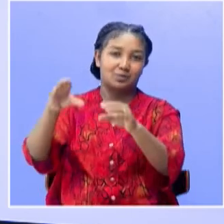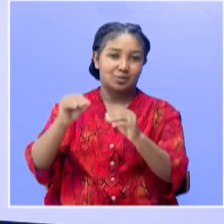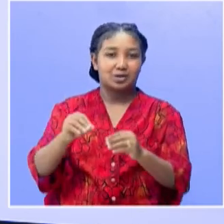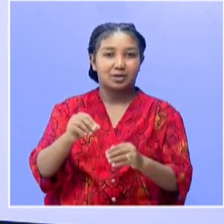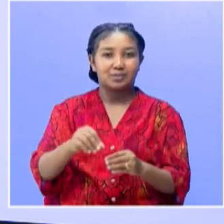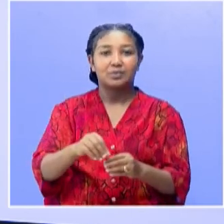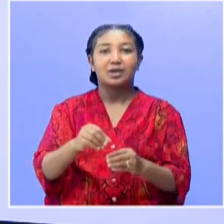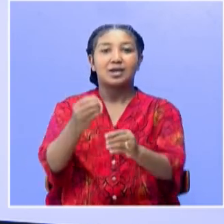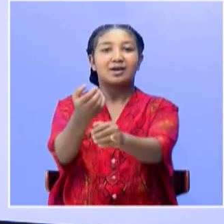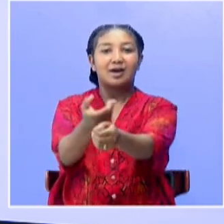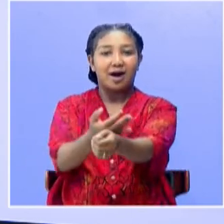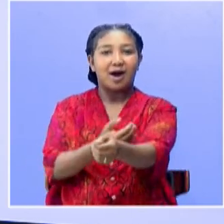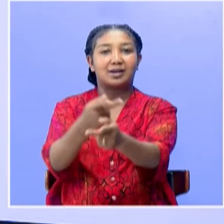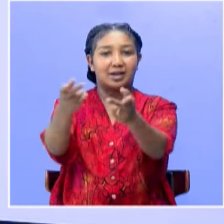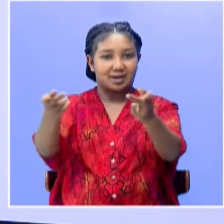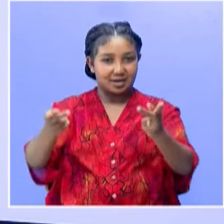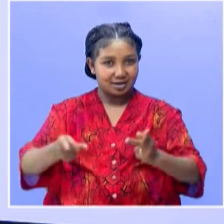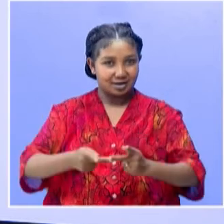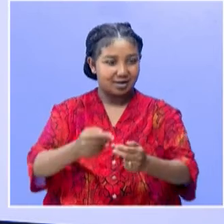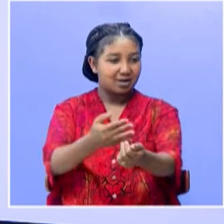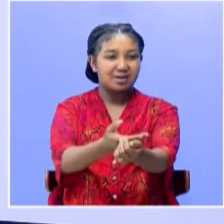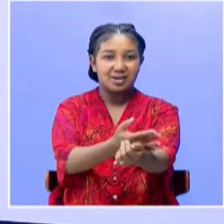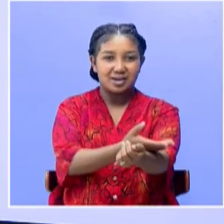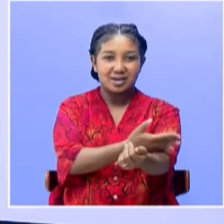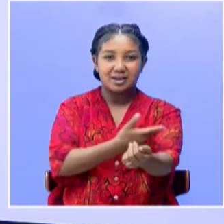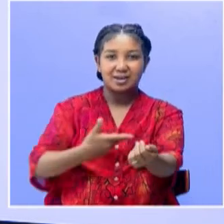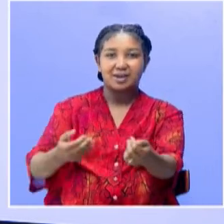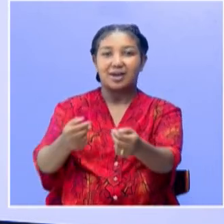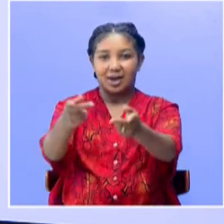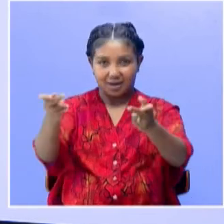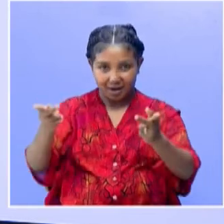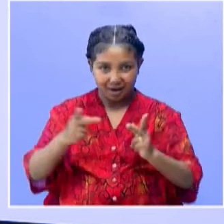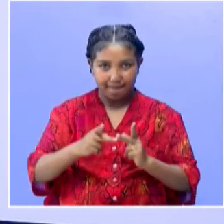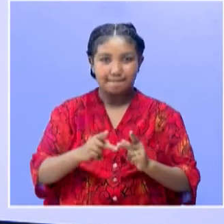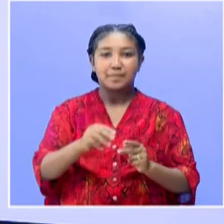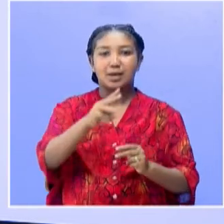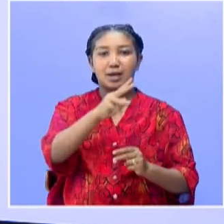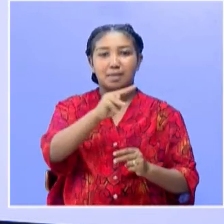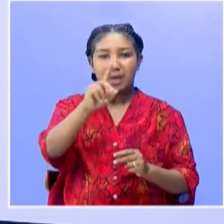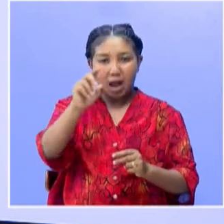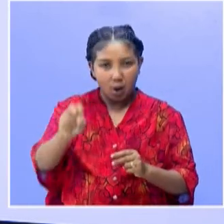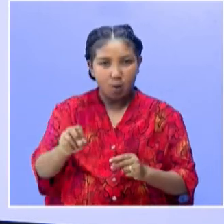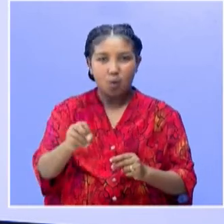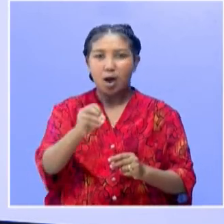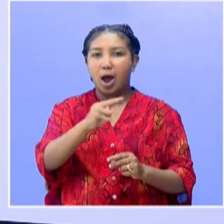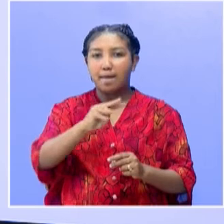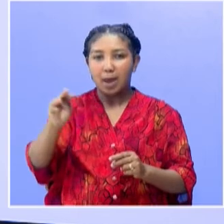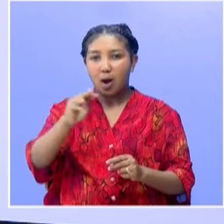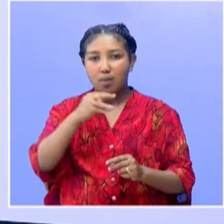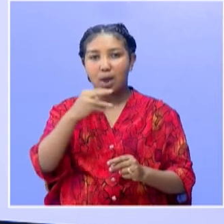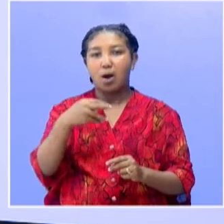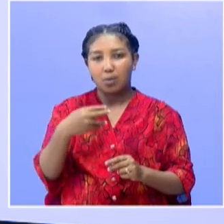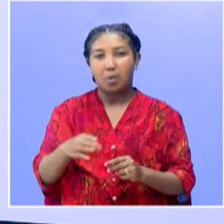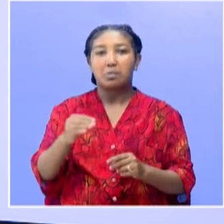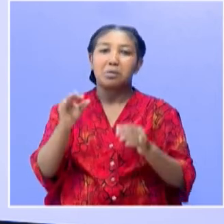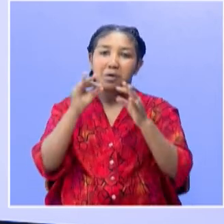Good. Garden. It's a name of a green area, right? Okay. Meow. A name of? Yes,